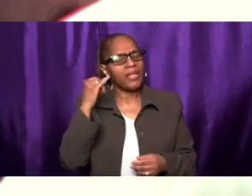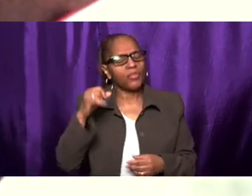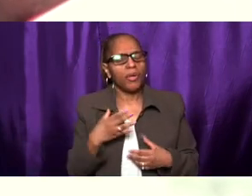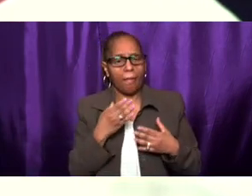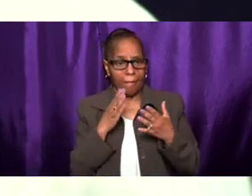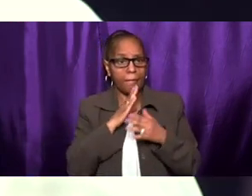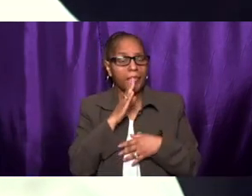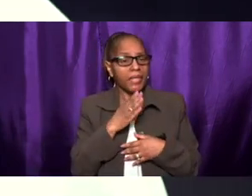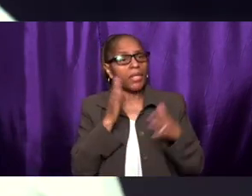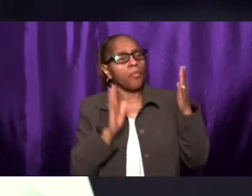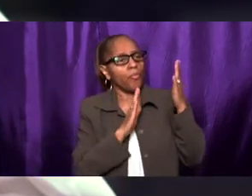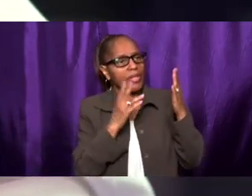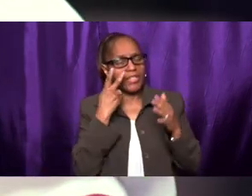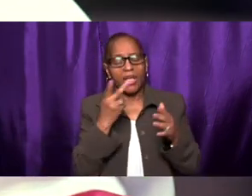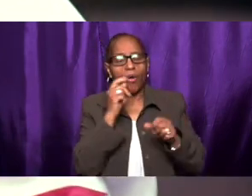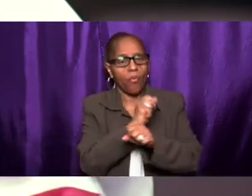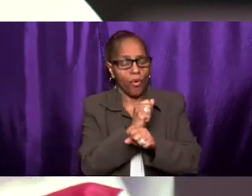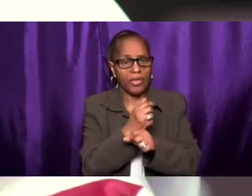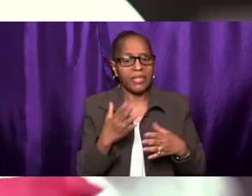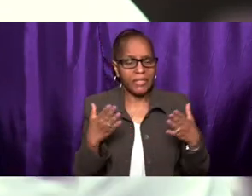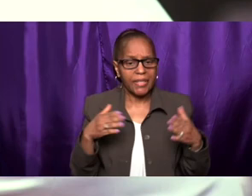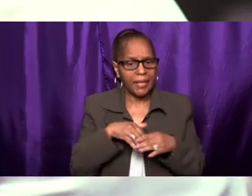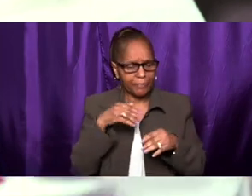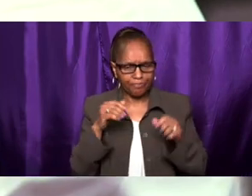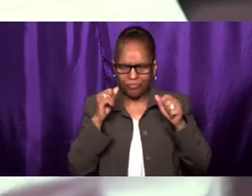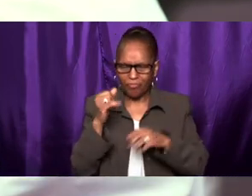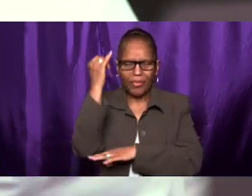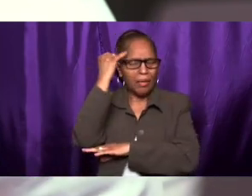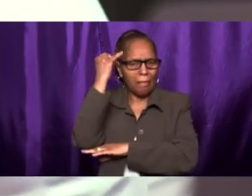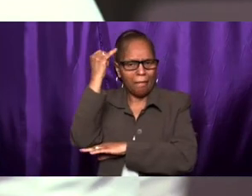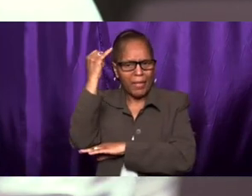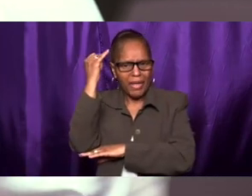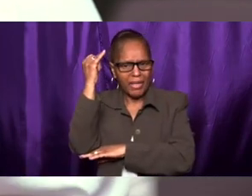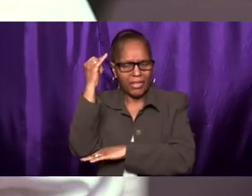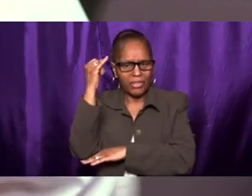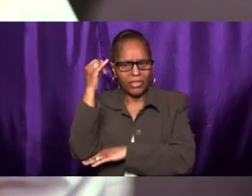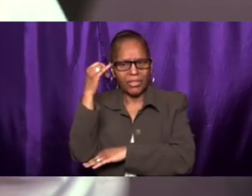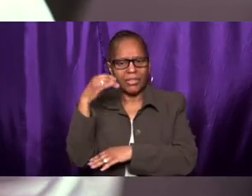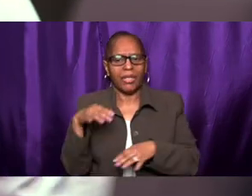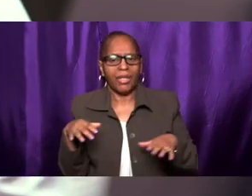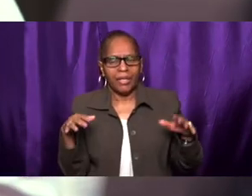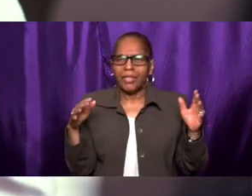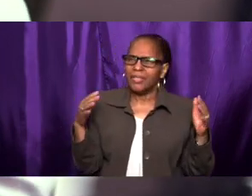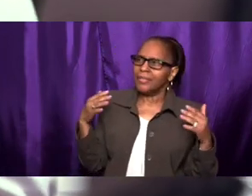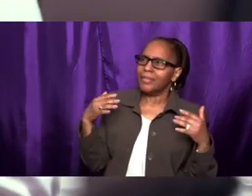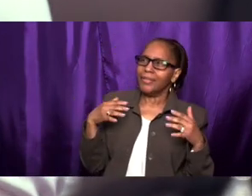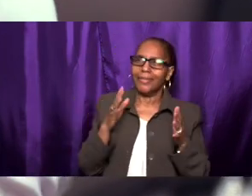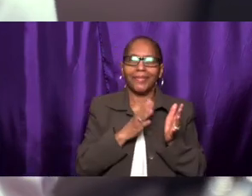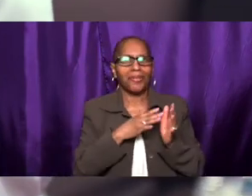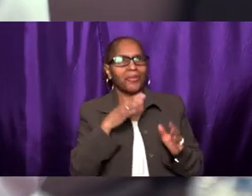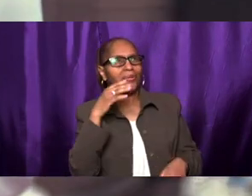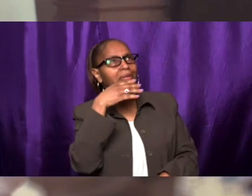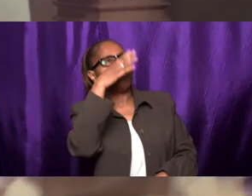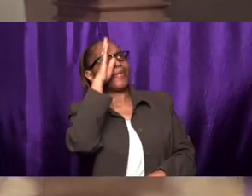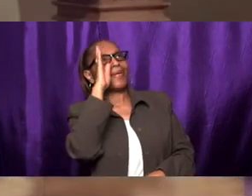I just want to see y'all working this thing out. Can you imagine basking in the glory of God in such